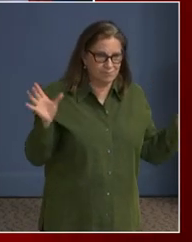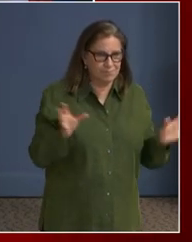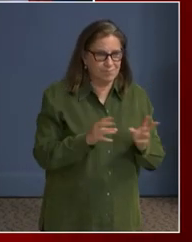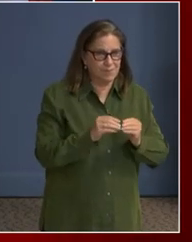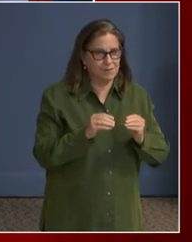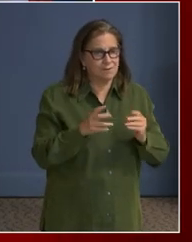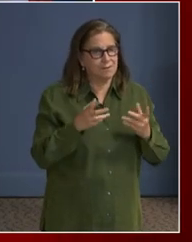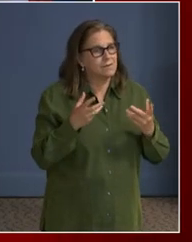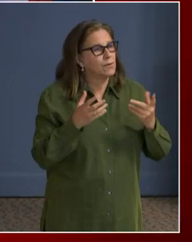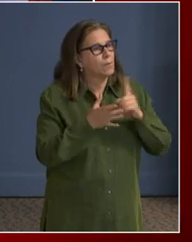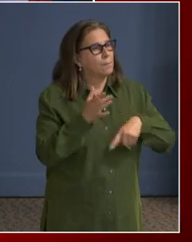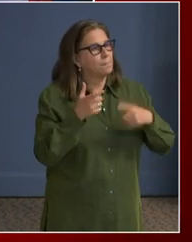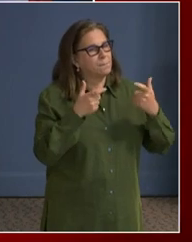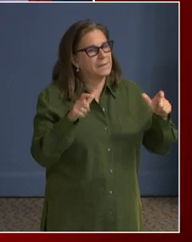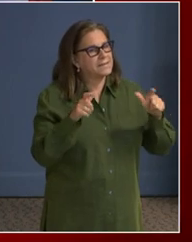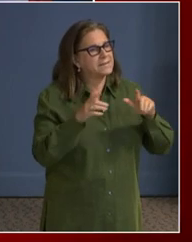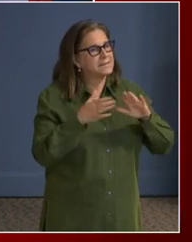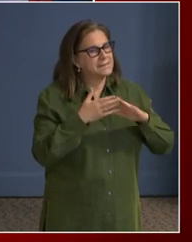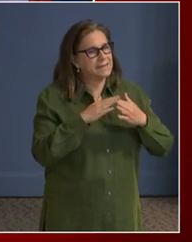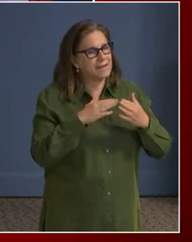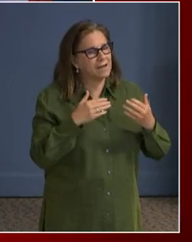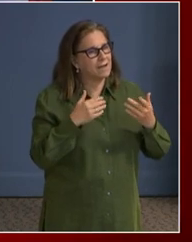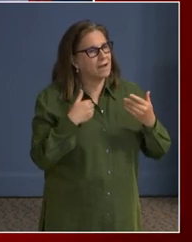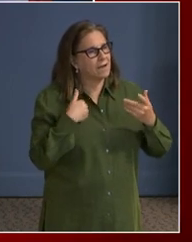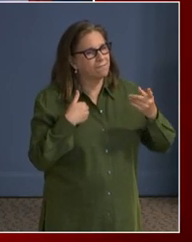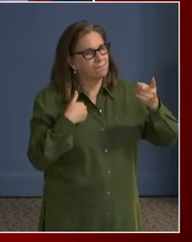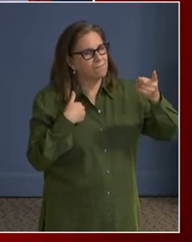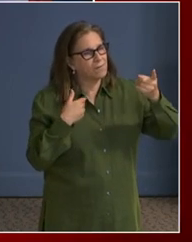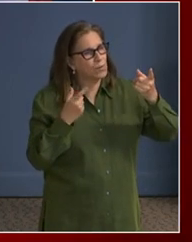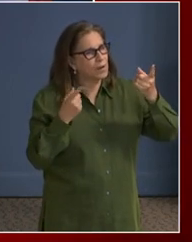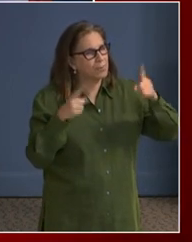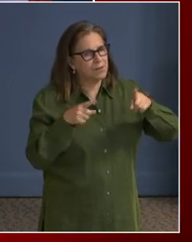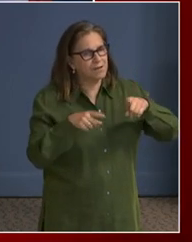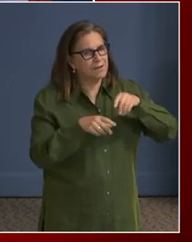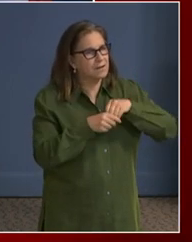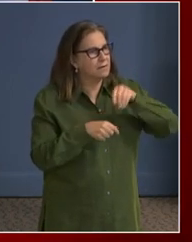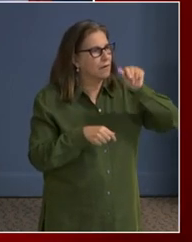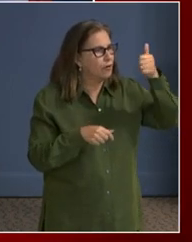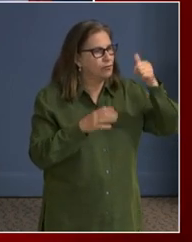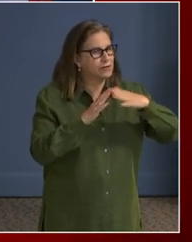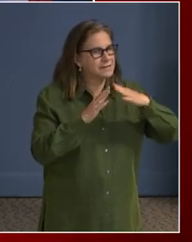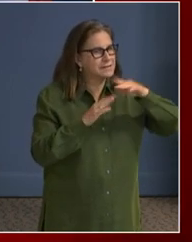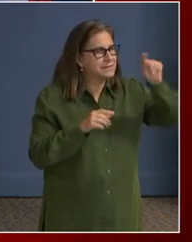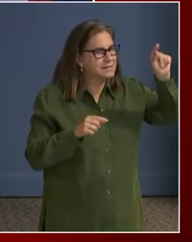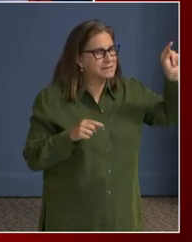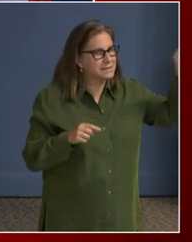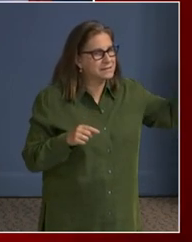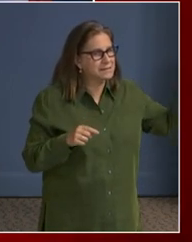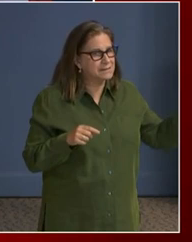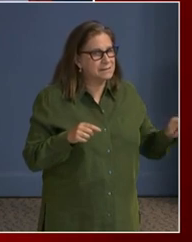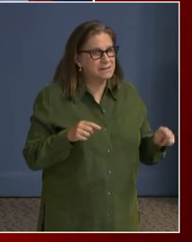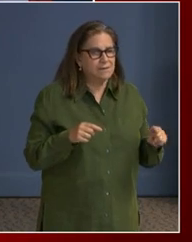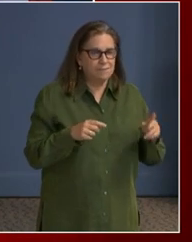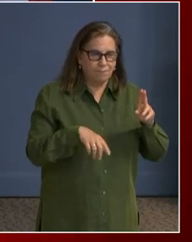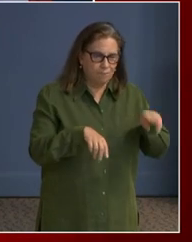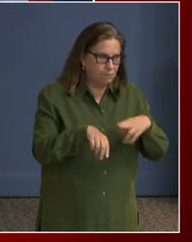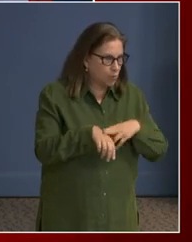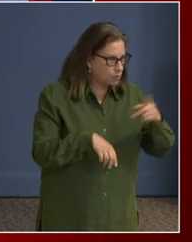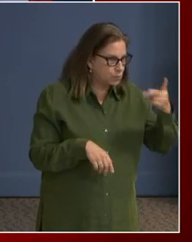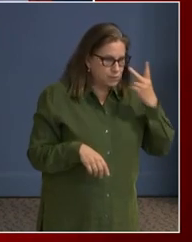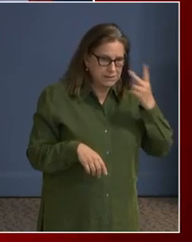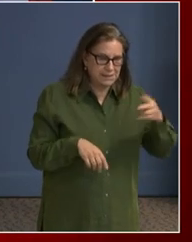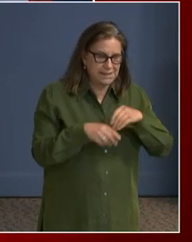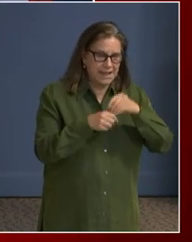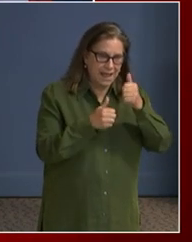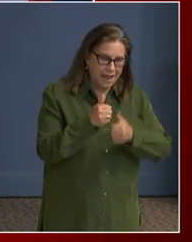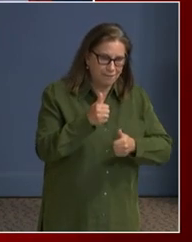cities have closer to the end of the year. So I don't know how true it is that it's happening in every major city. Of course, you see a rise in crime in